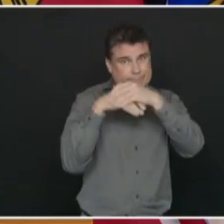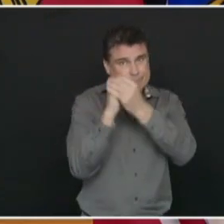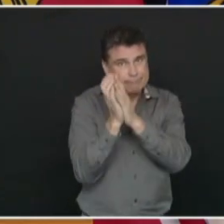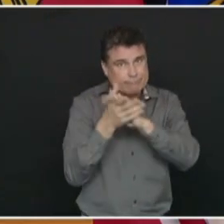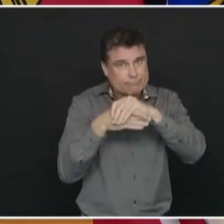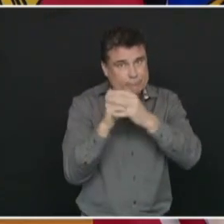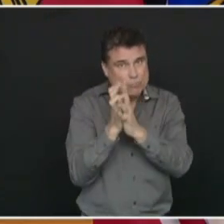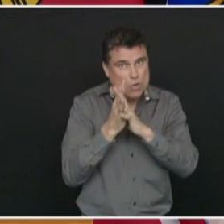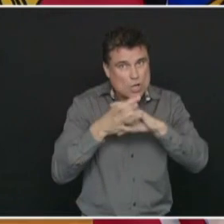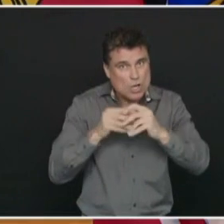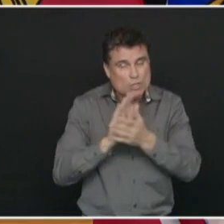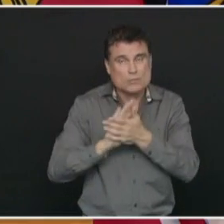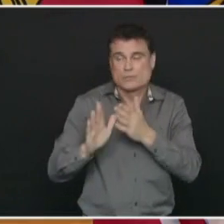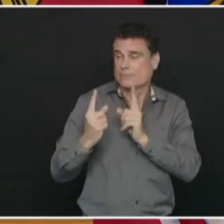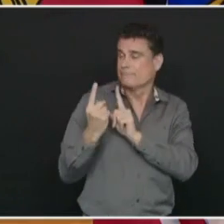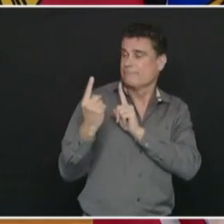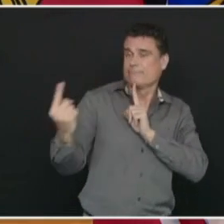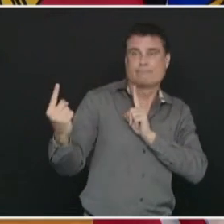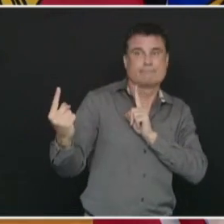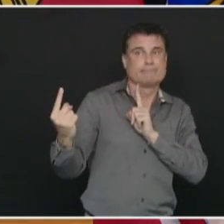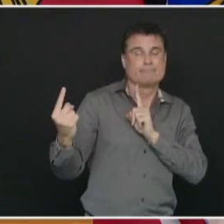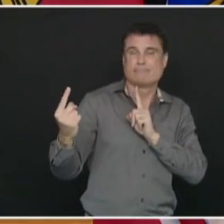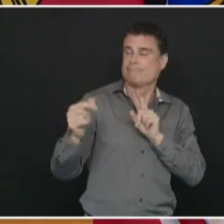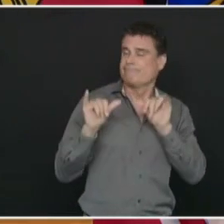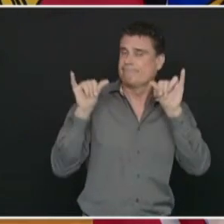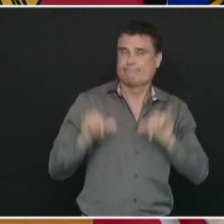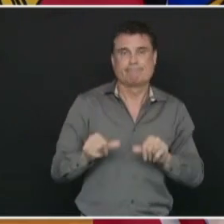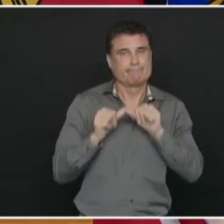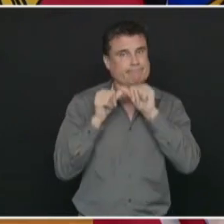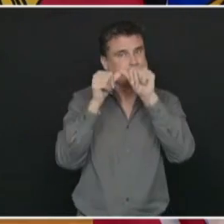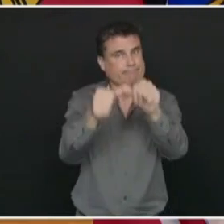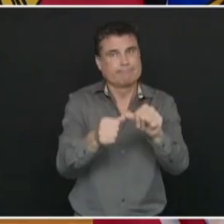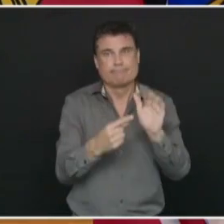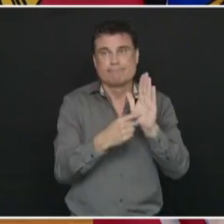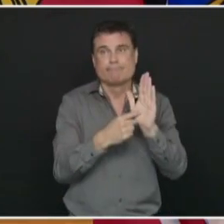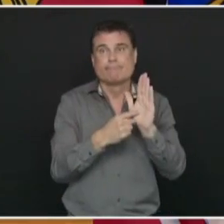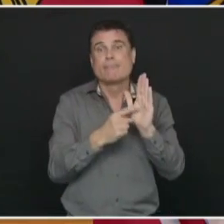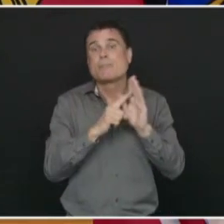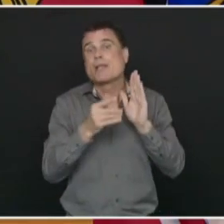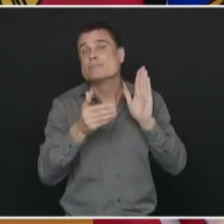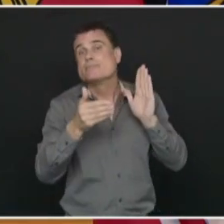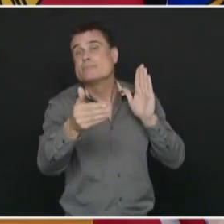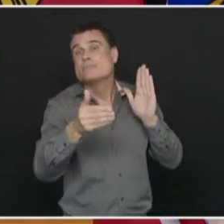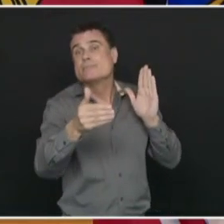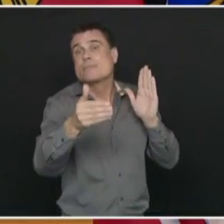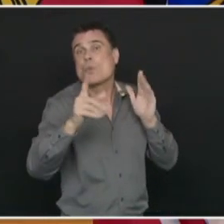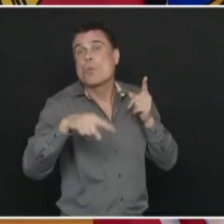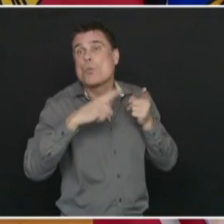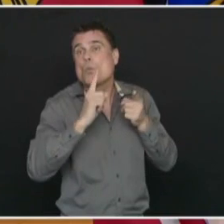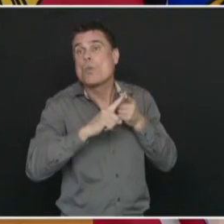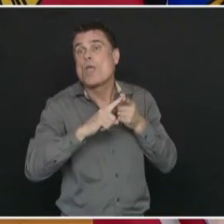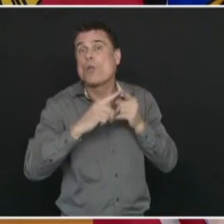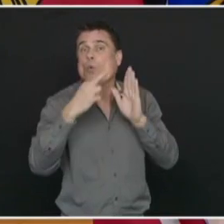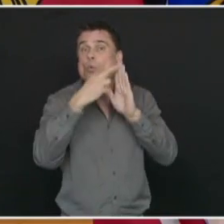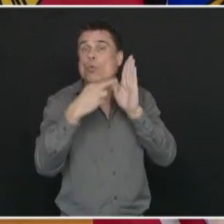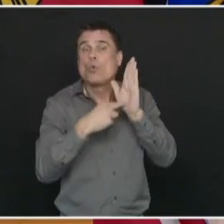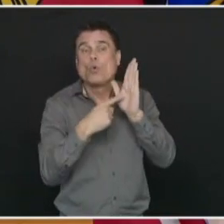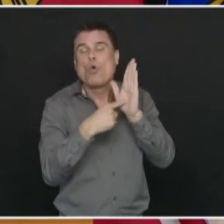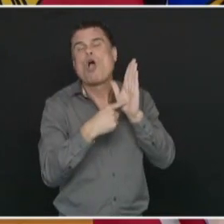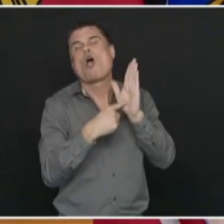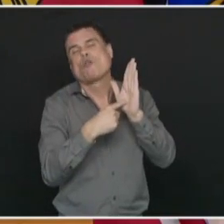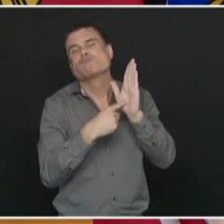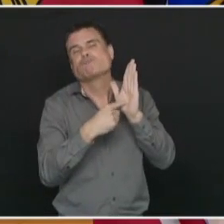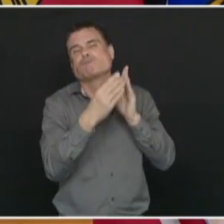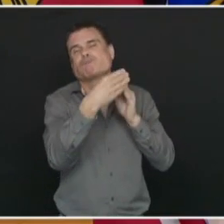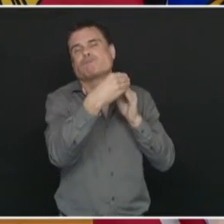19 in the nursery. I know that they're still within the incubation period and people are being isolated. I do